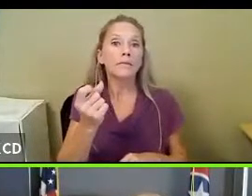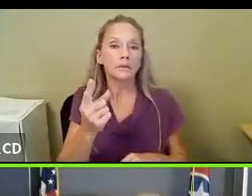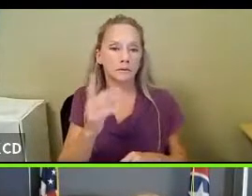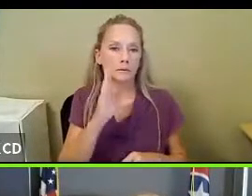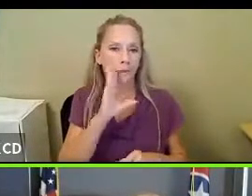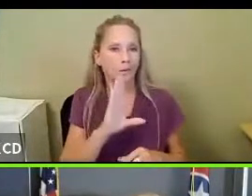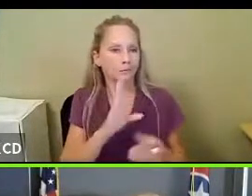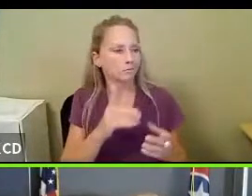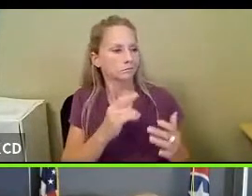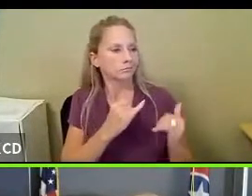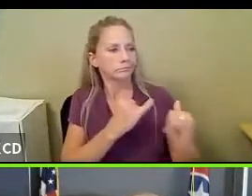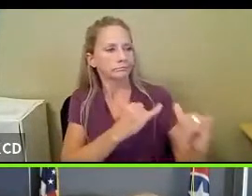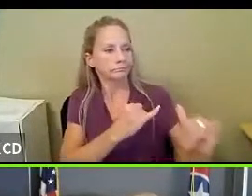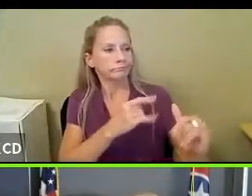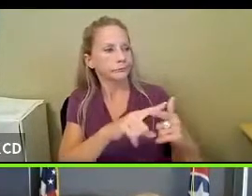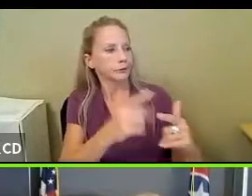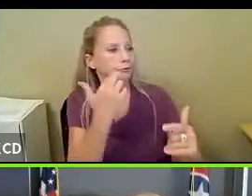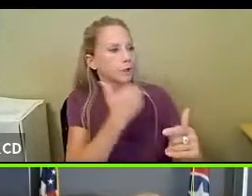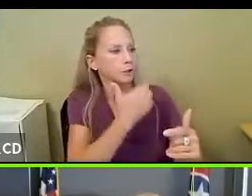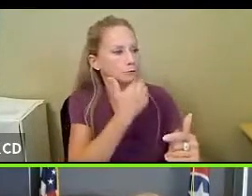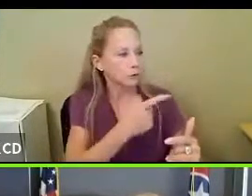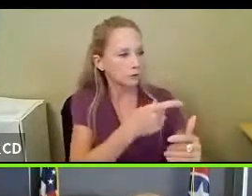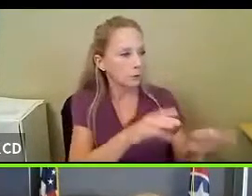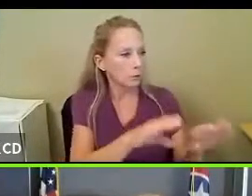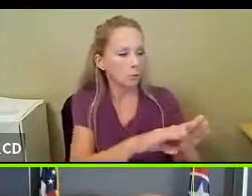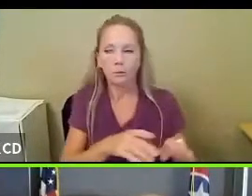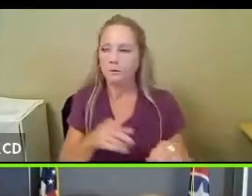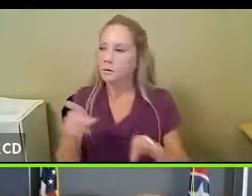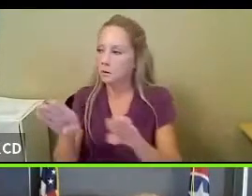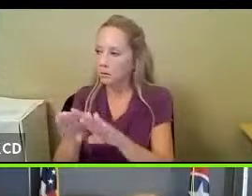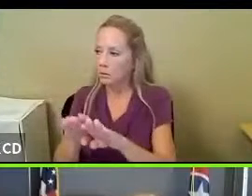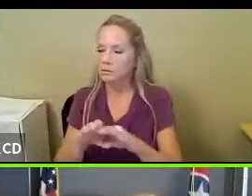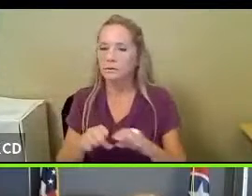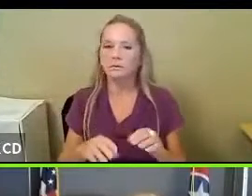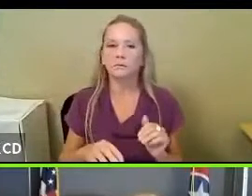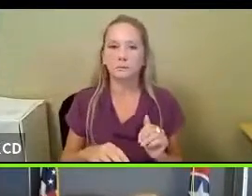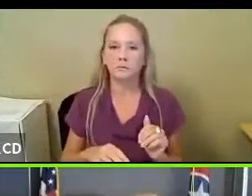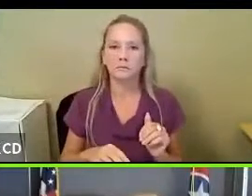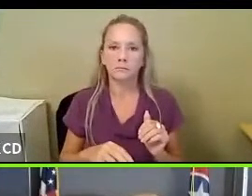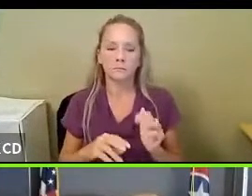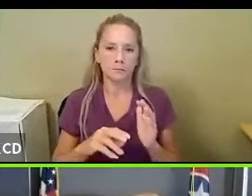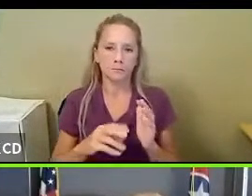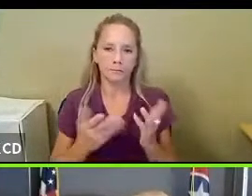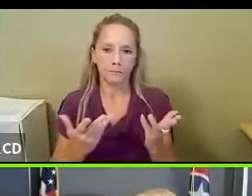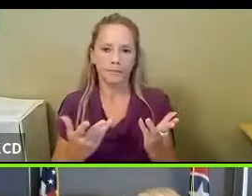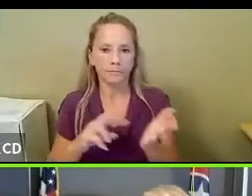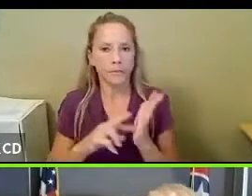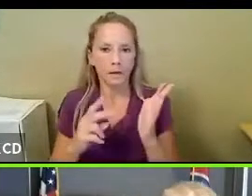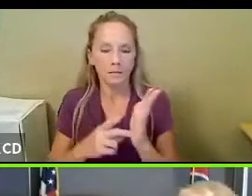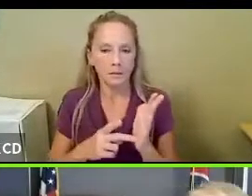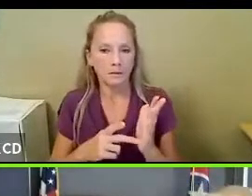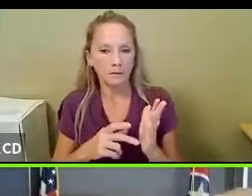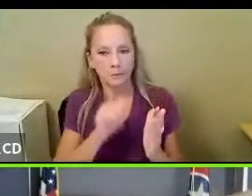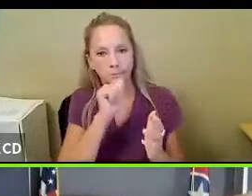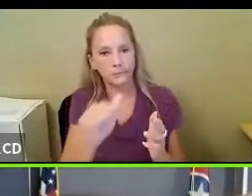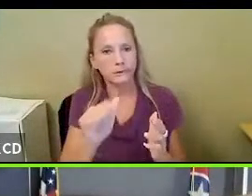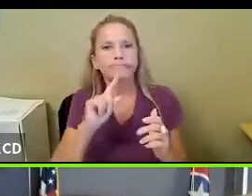because then you wouldn't be closing, they wouldn't be collateral damage, for lack of a better term, in this regulation.